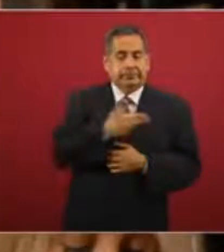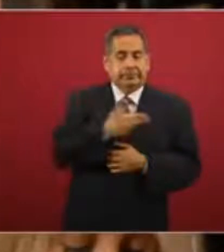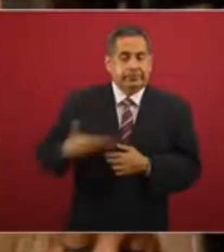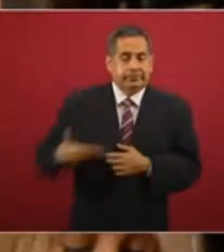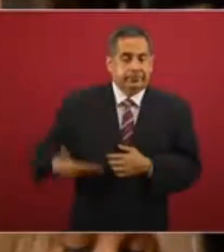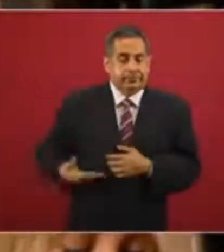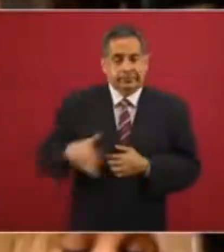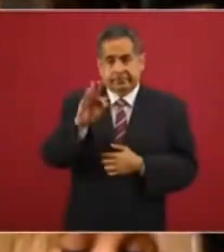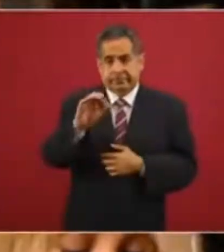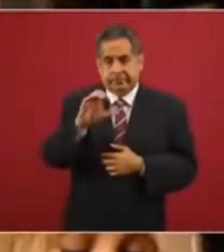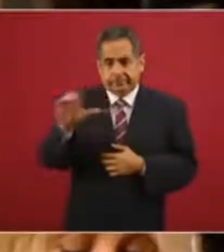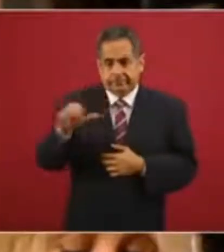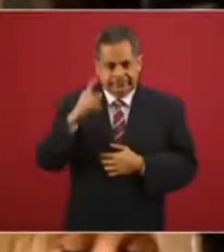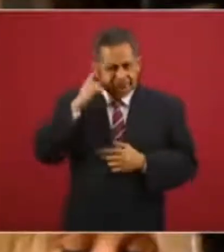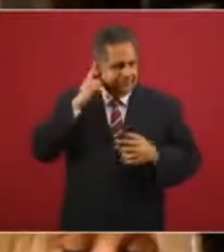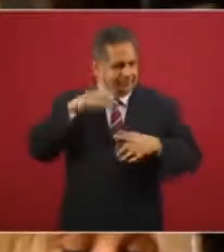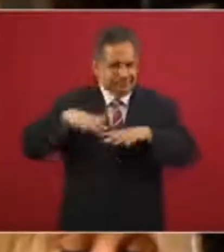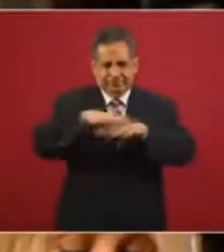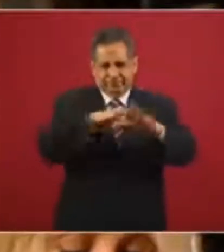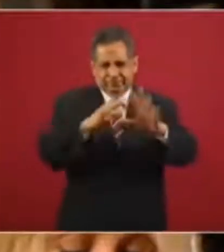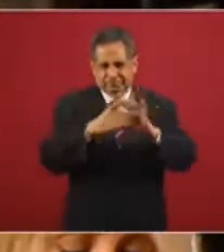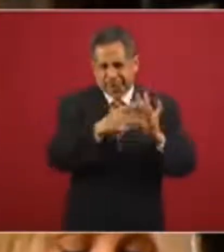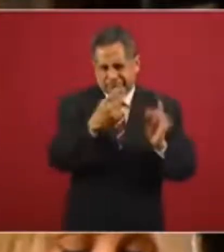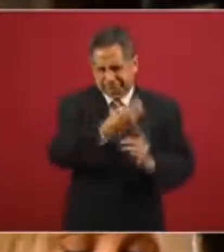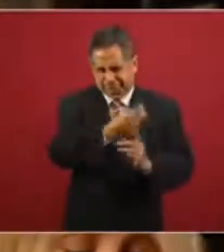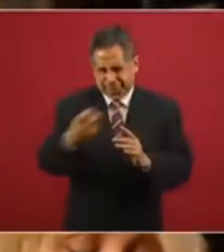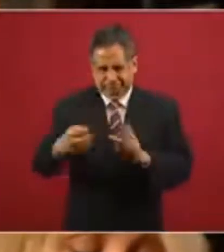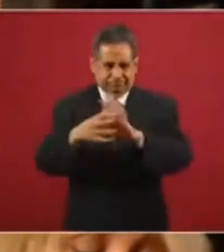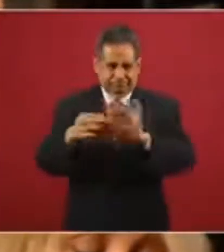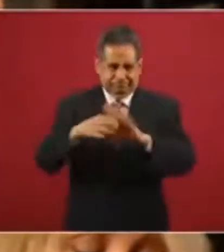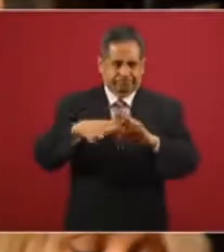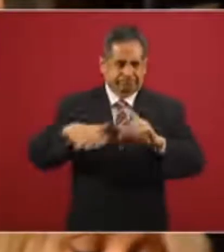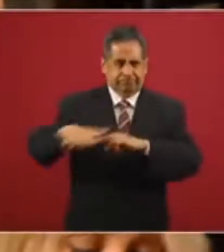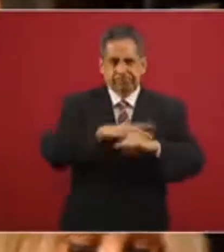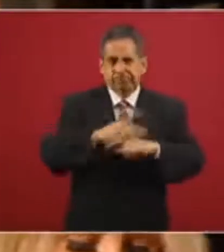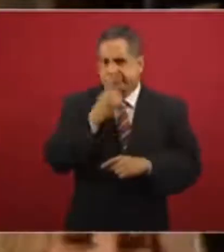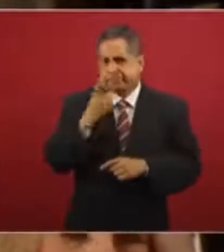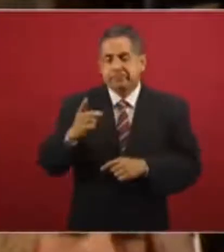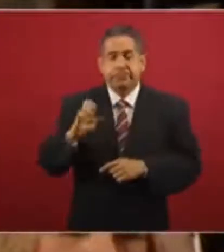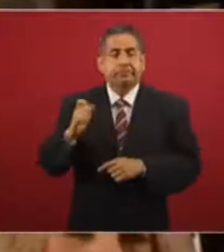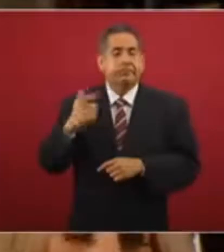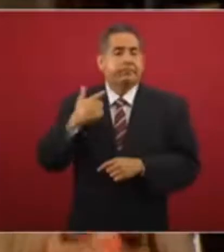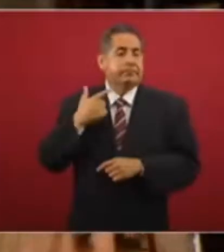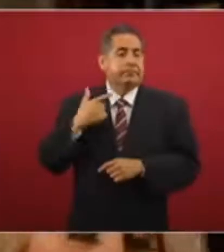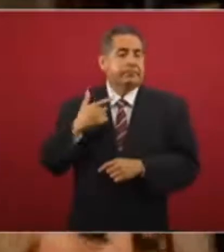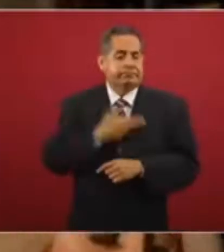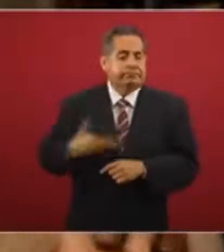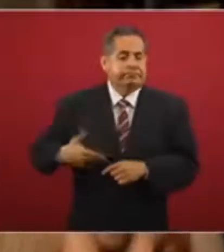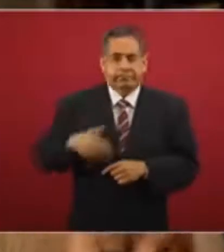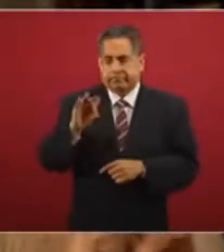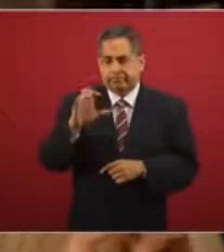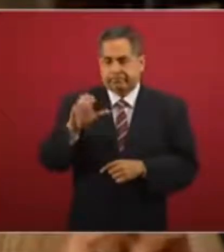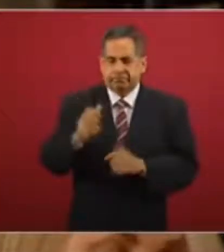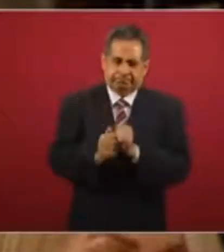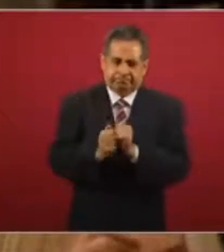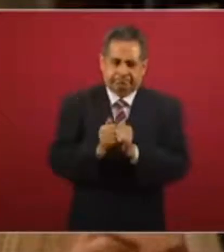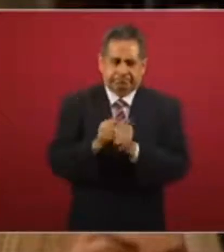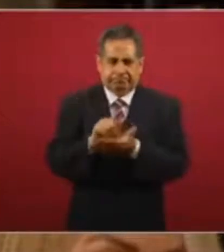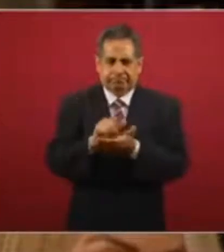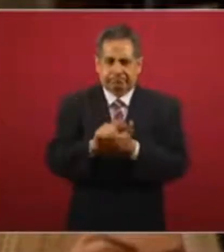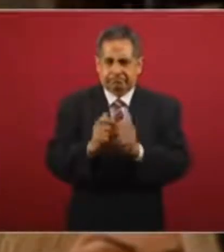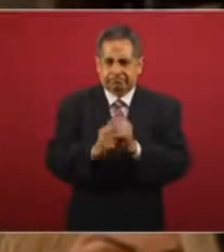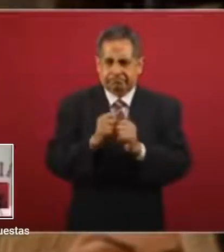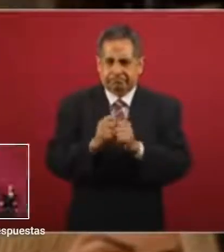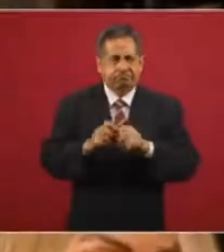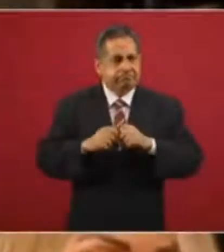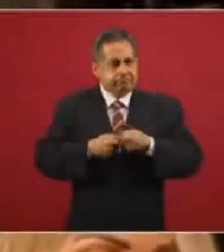also. En todo este escenario, por eso los estoy citando, ha tuiteado permanentemente, ha